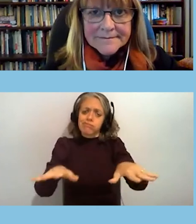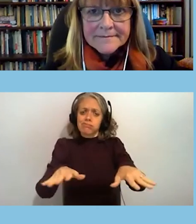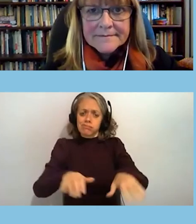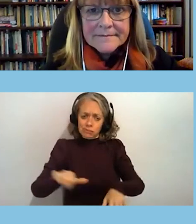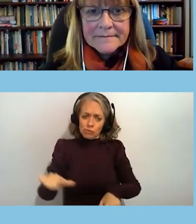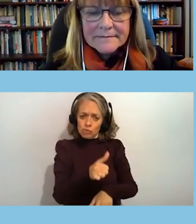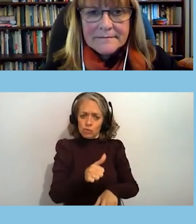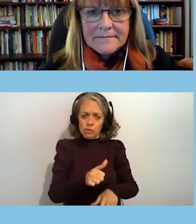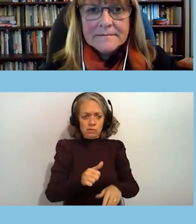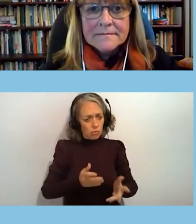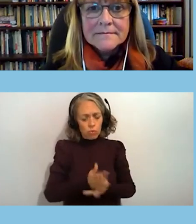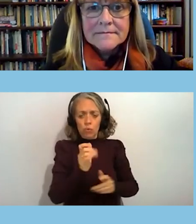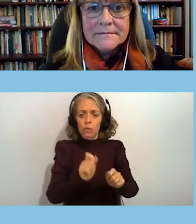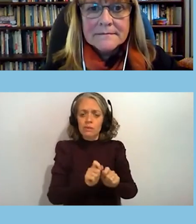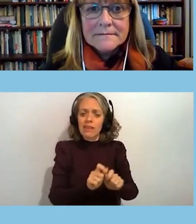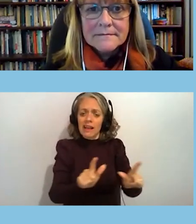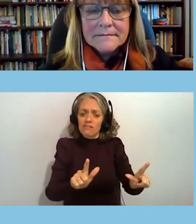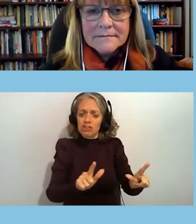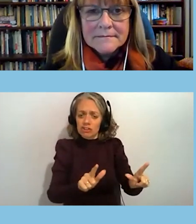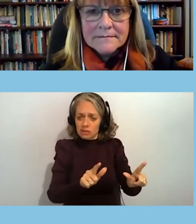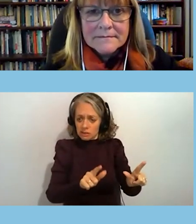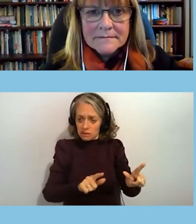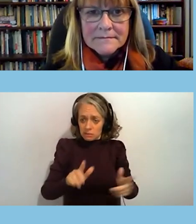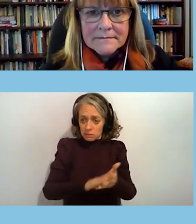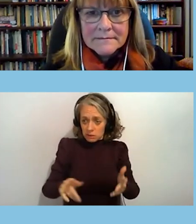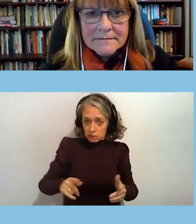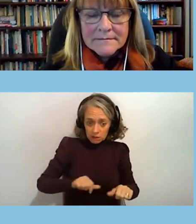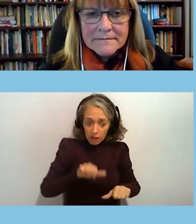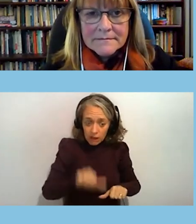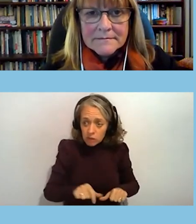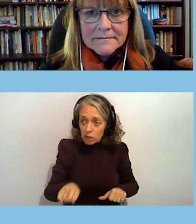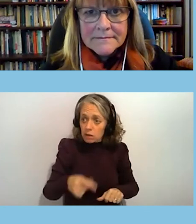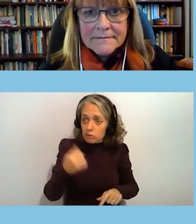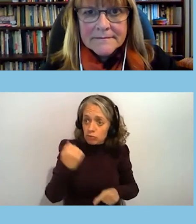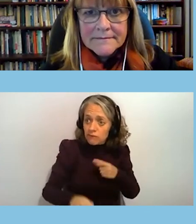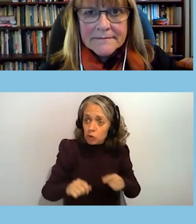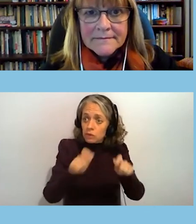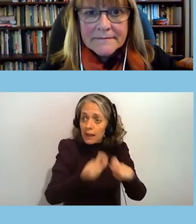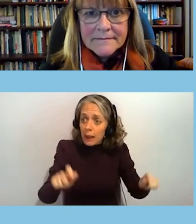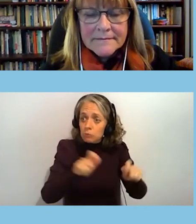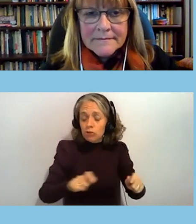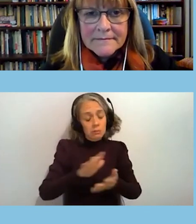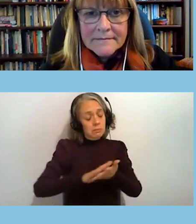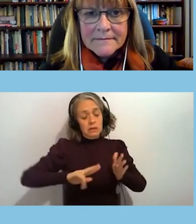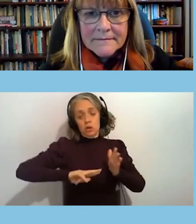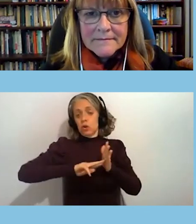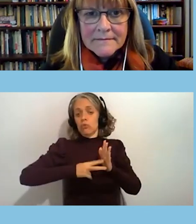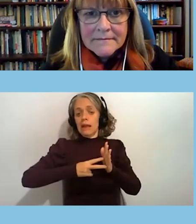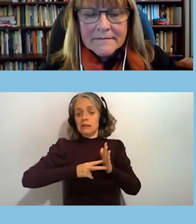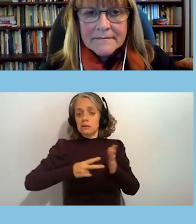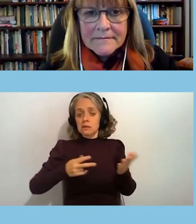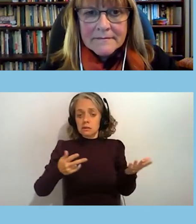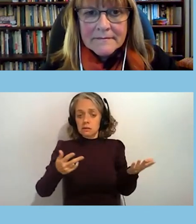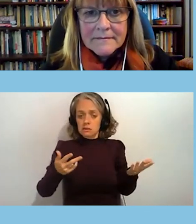often via television, and that by refusing to caption them after the fact, the curators involved, I suppose, are sort